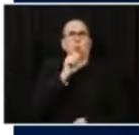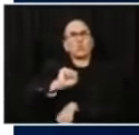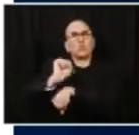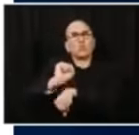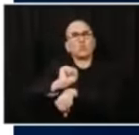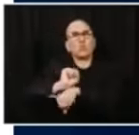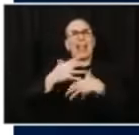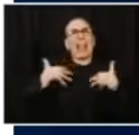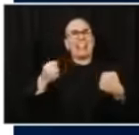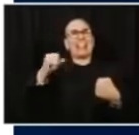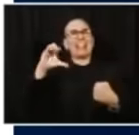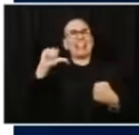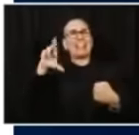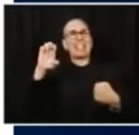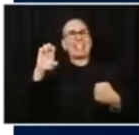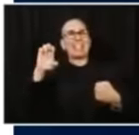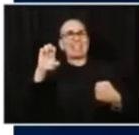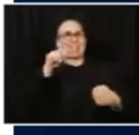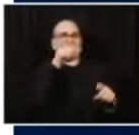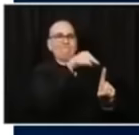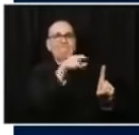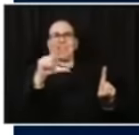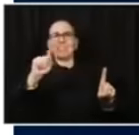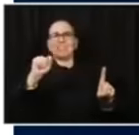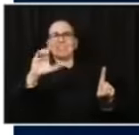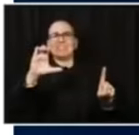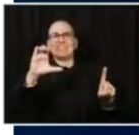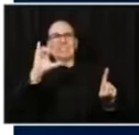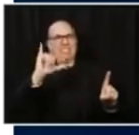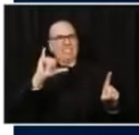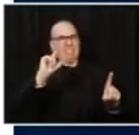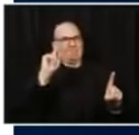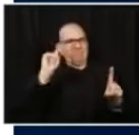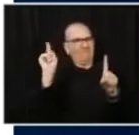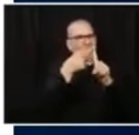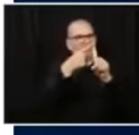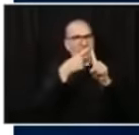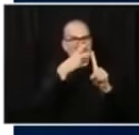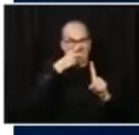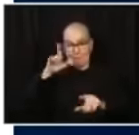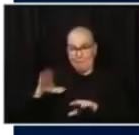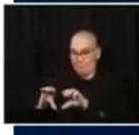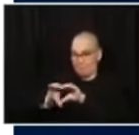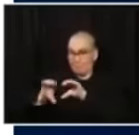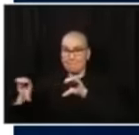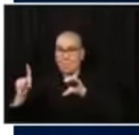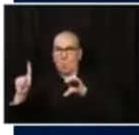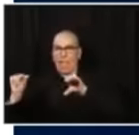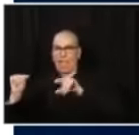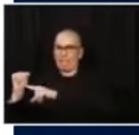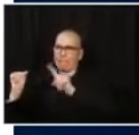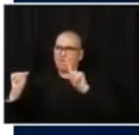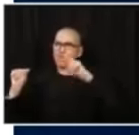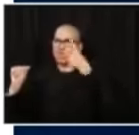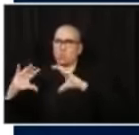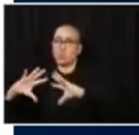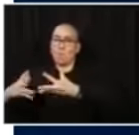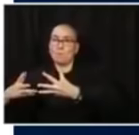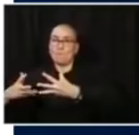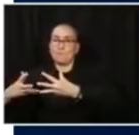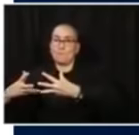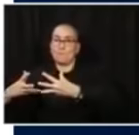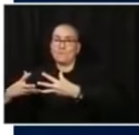phase 1A. That's the first box on the bottom there. We know that there will be additional phases, and right now